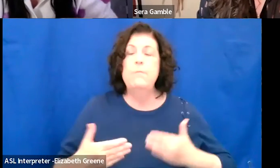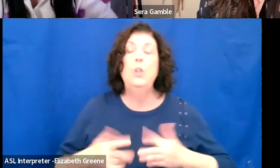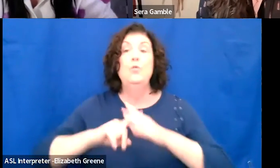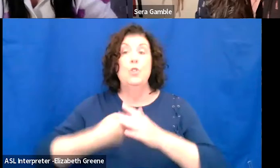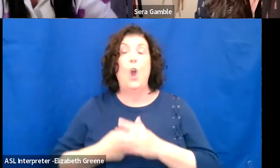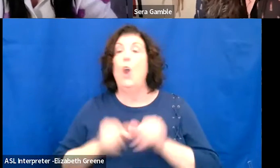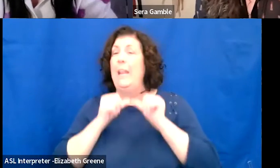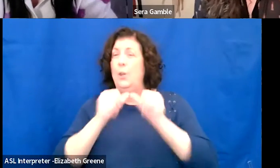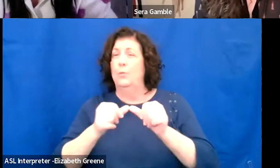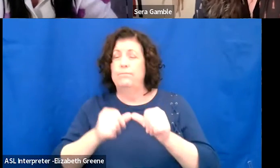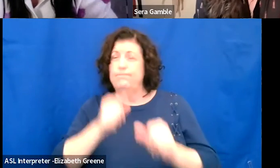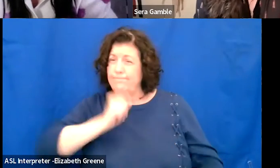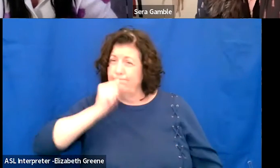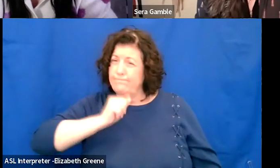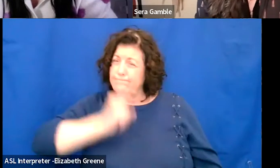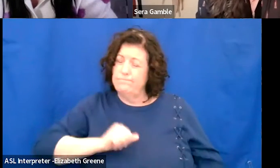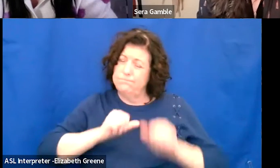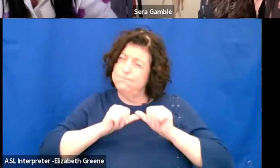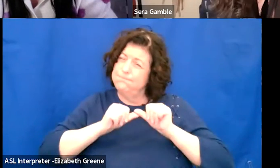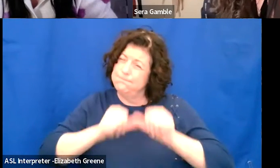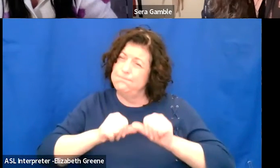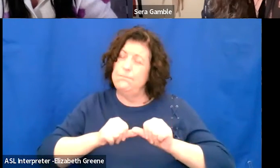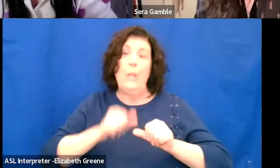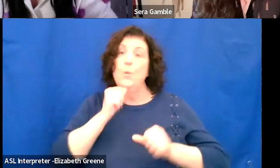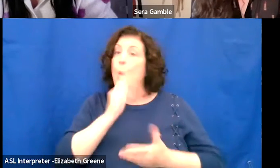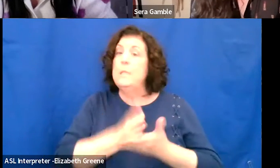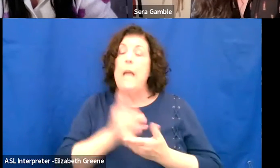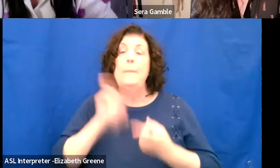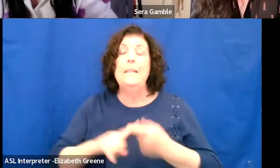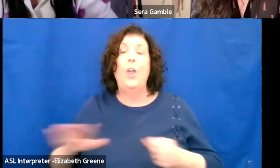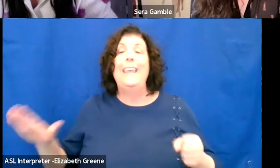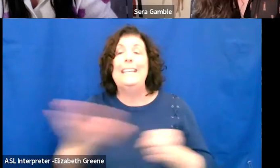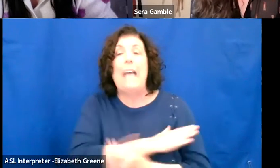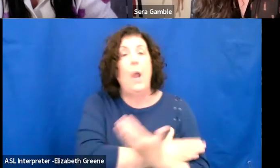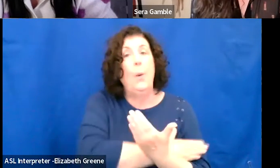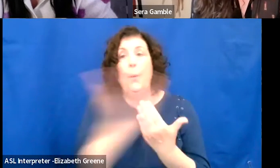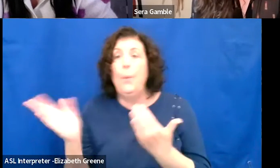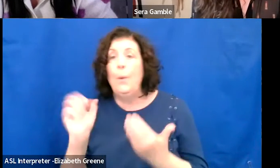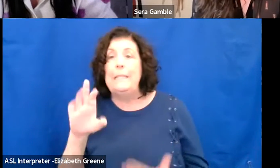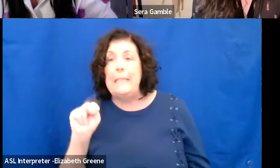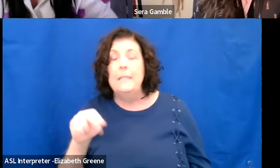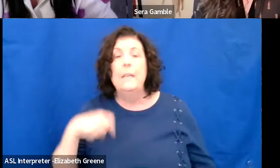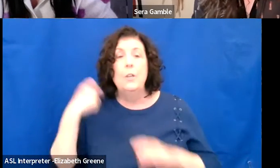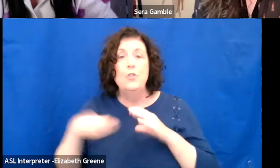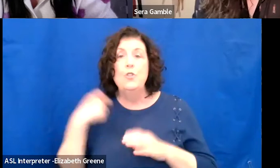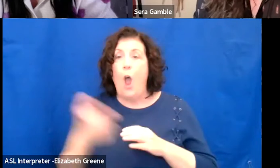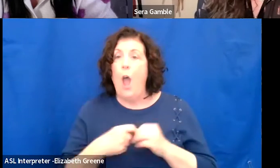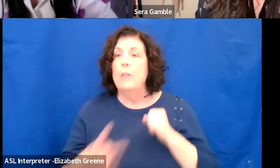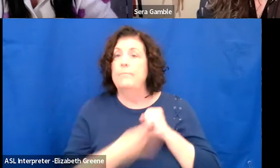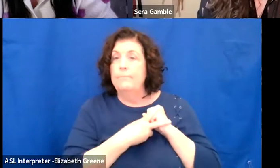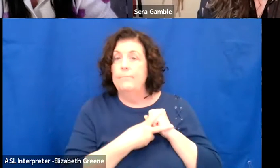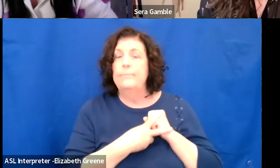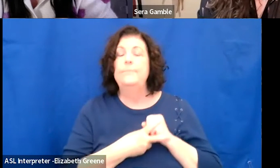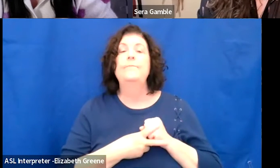stop until the whole season is shot. And it's a little bit of a flex, I think, for people when they say they're picked up straight to series, but it's not